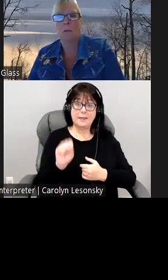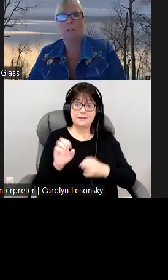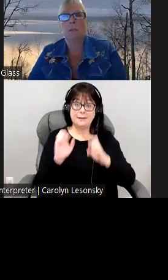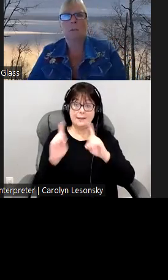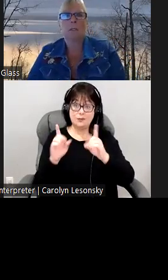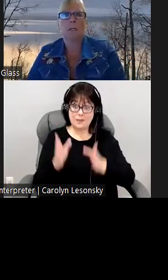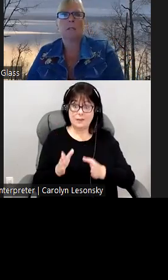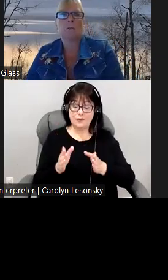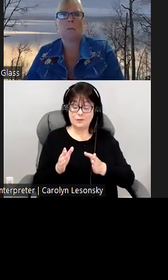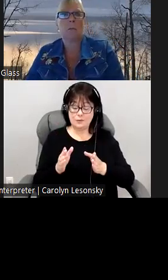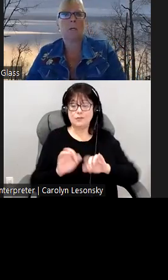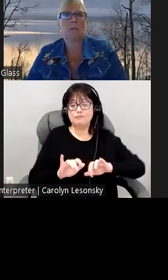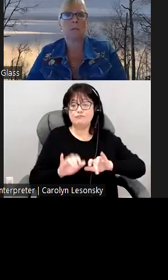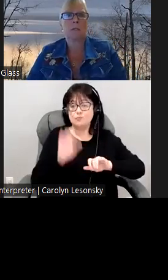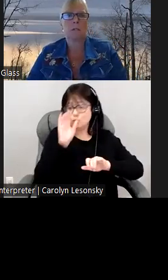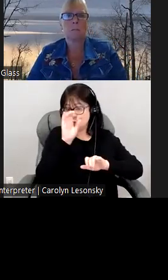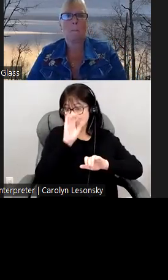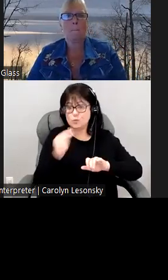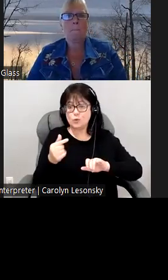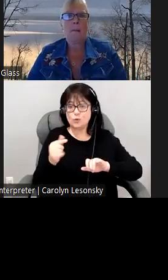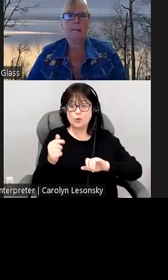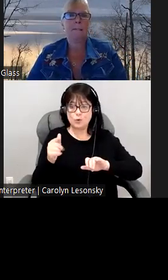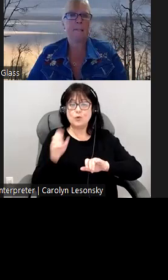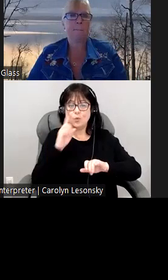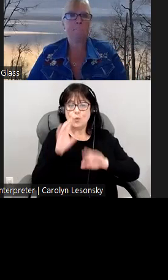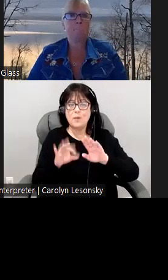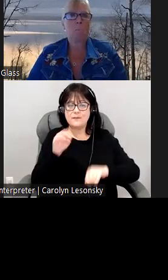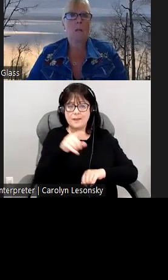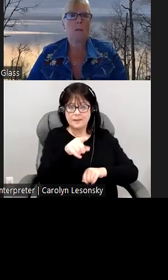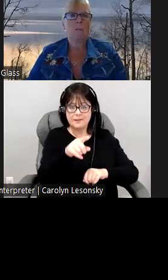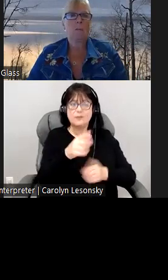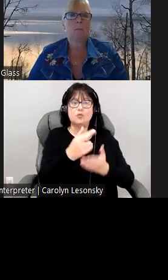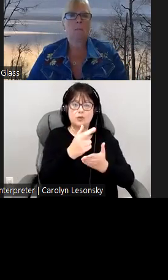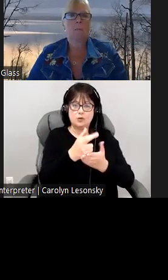via Google, you'll be able to get to the webinar resources. And